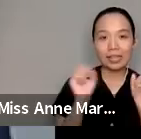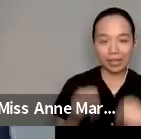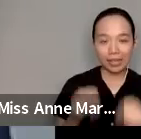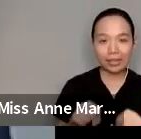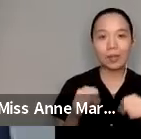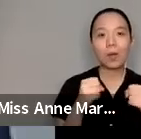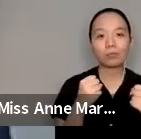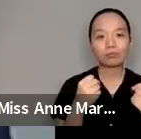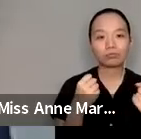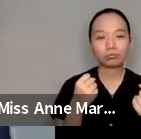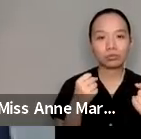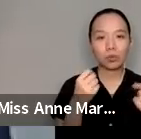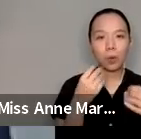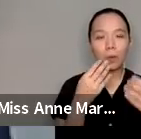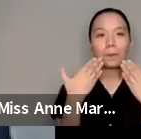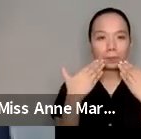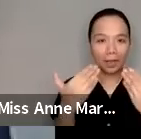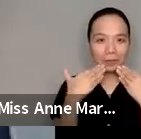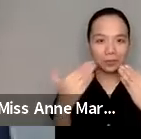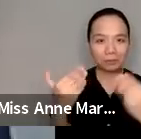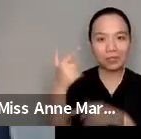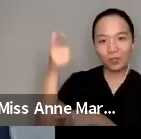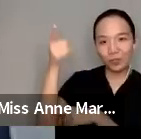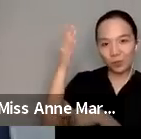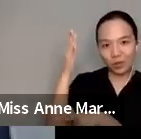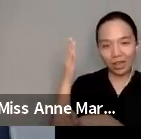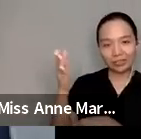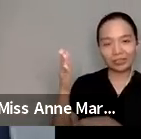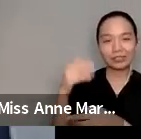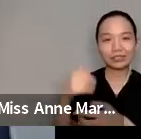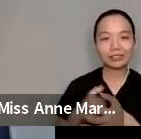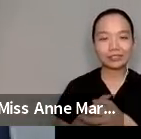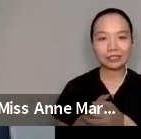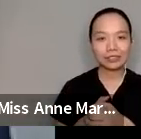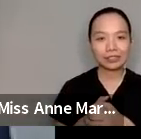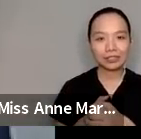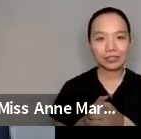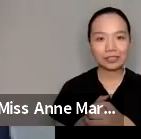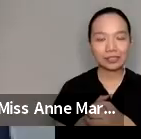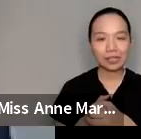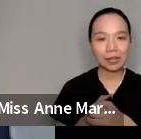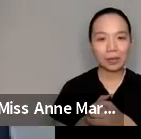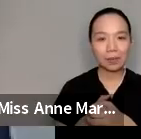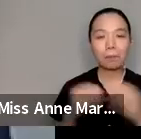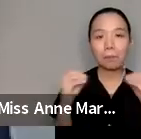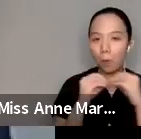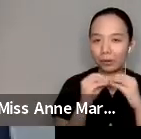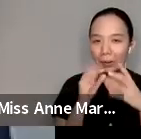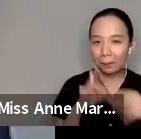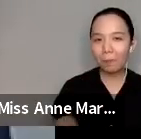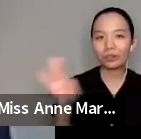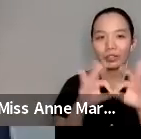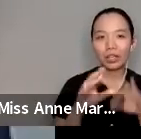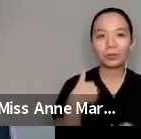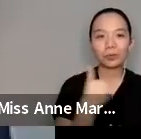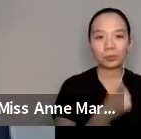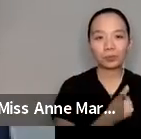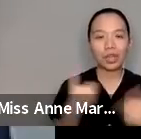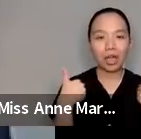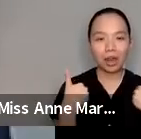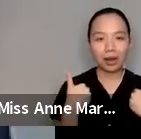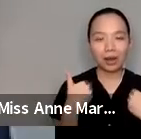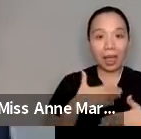operated. Thanks be to God. More importantly, we are happy